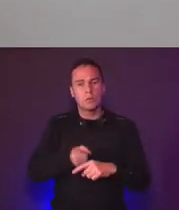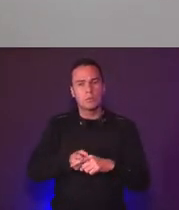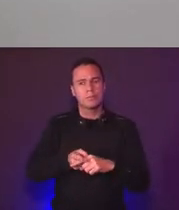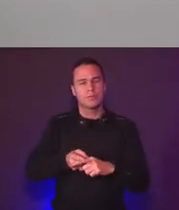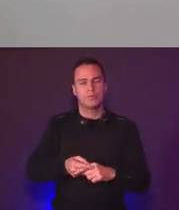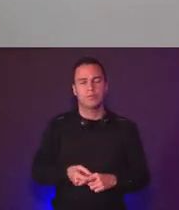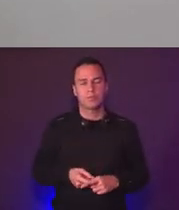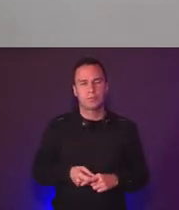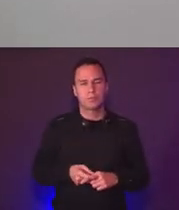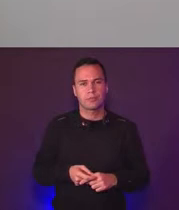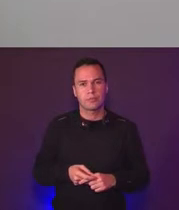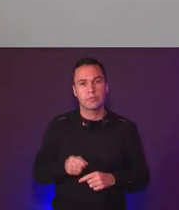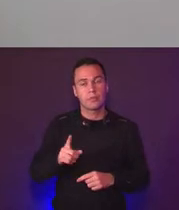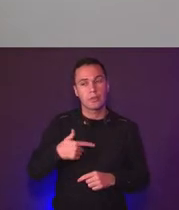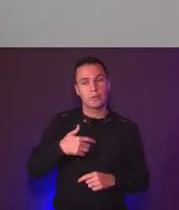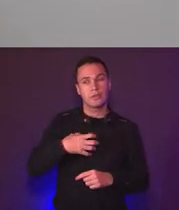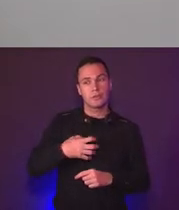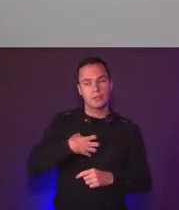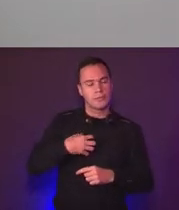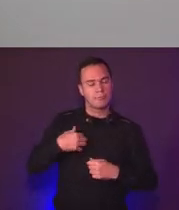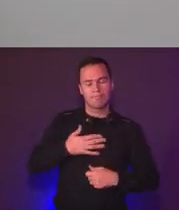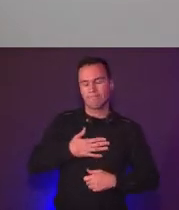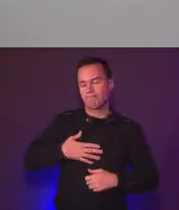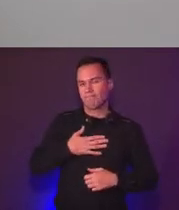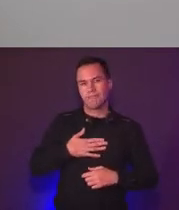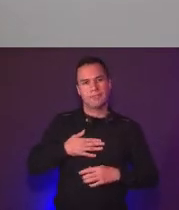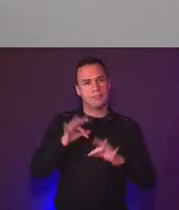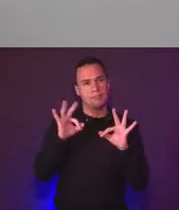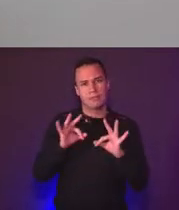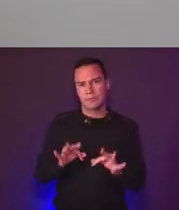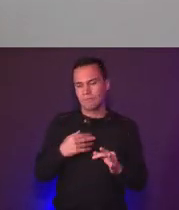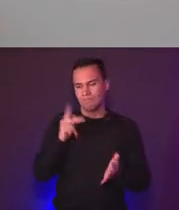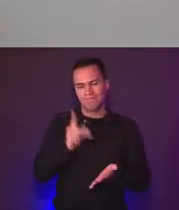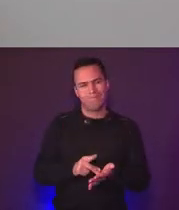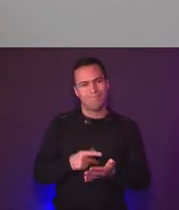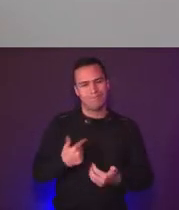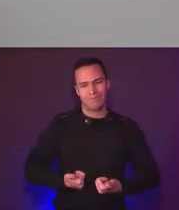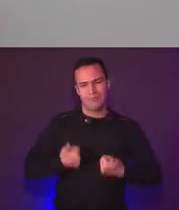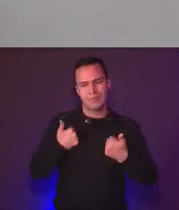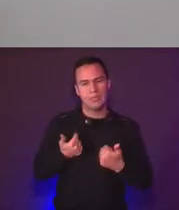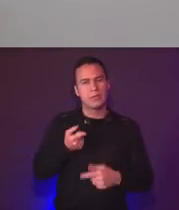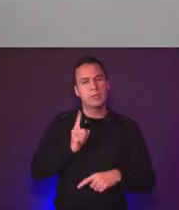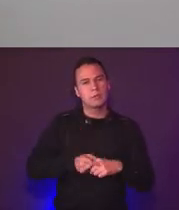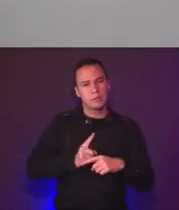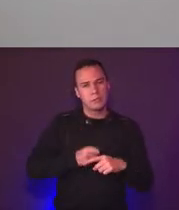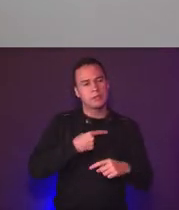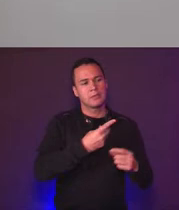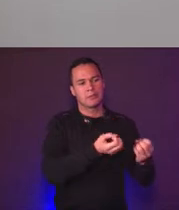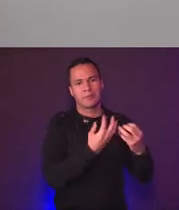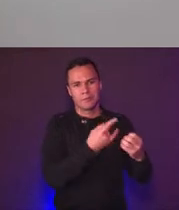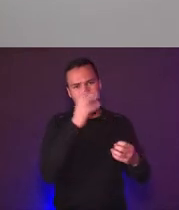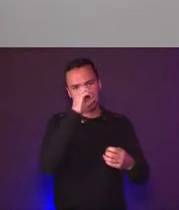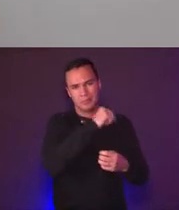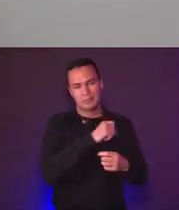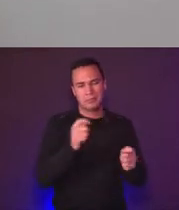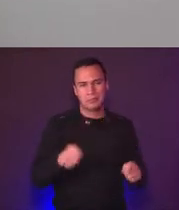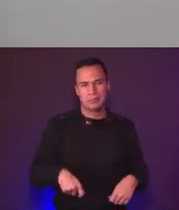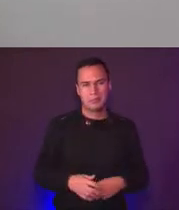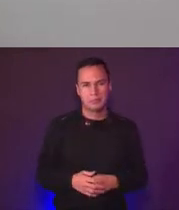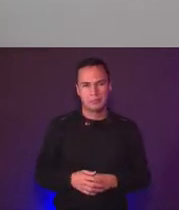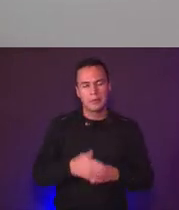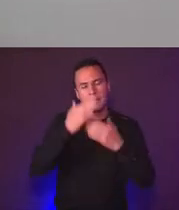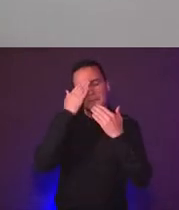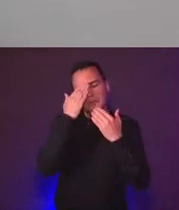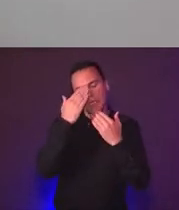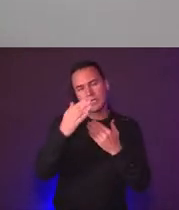leadership. I've had the pleasure and the honor of helping reporters do stories that save lives and righted wrongs. Thank